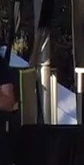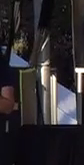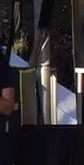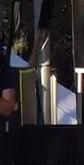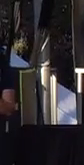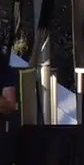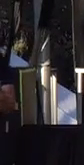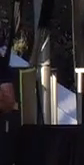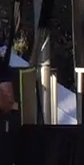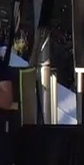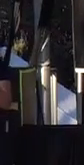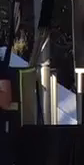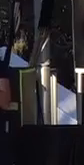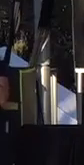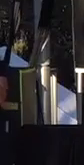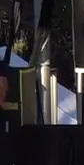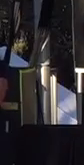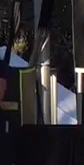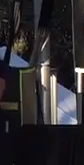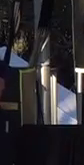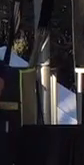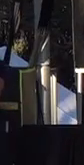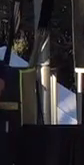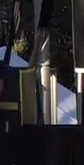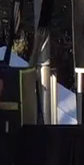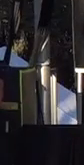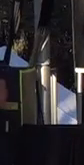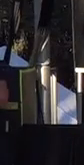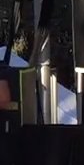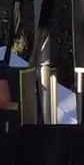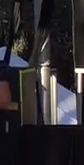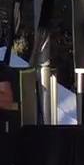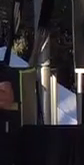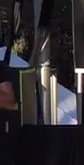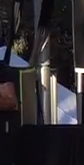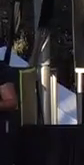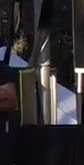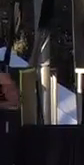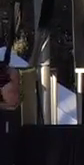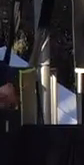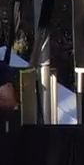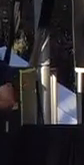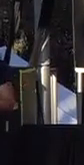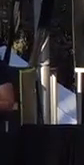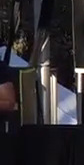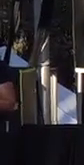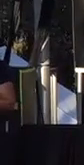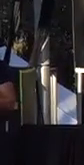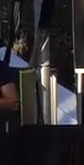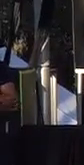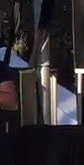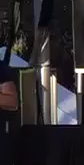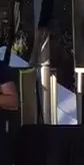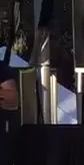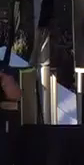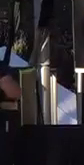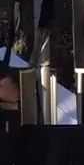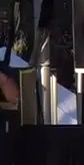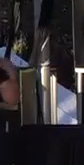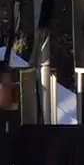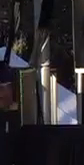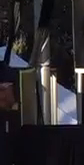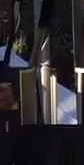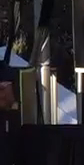thought again about my invitation to come here, to San Diego. I thought about why it was important for me personally to be here, to